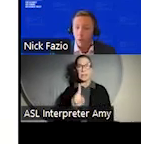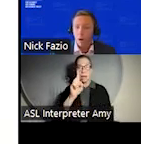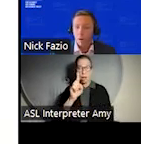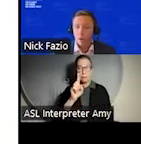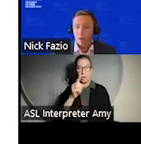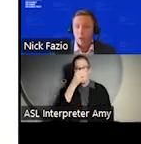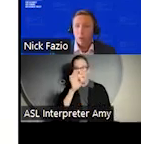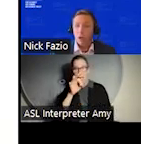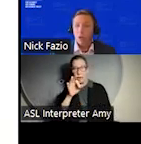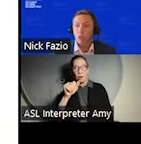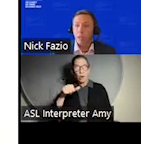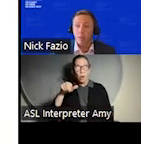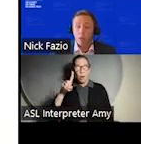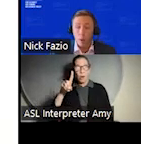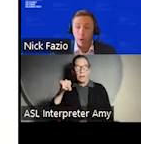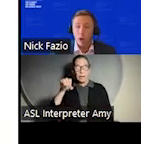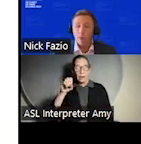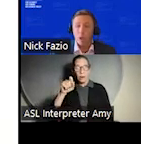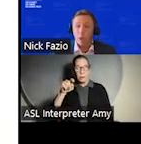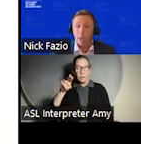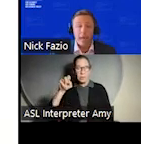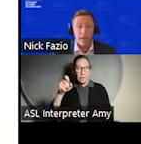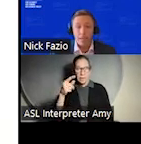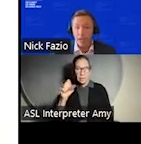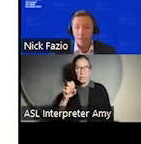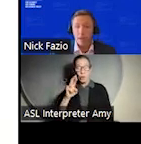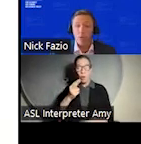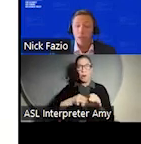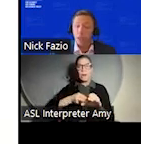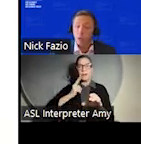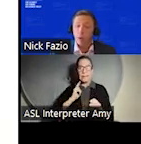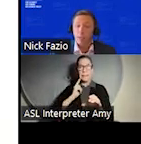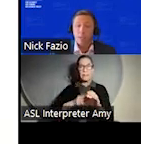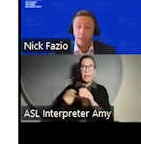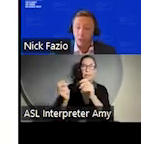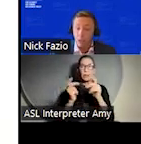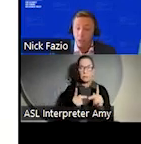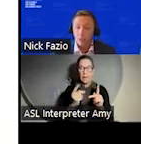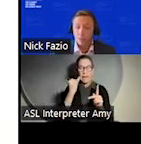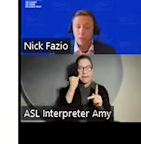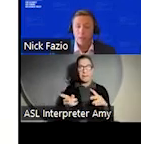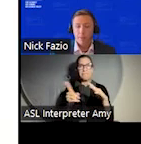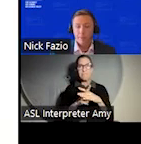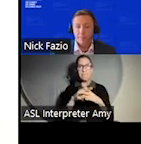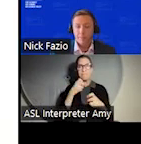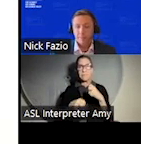your toolbar. You can also try leaving the webinar and rejoining at any time if you continue to run into technical issues.